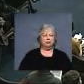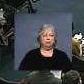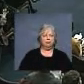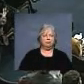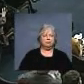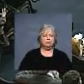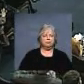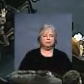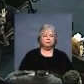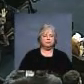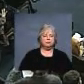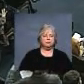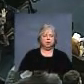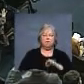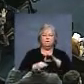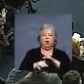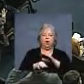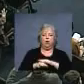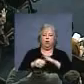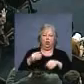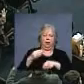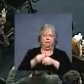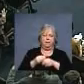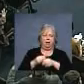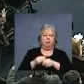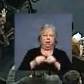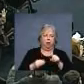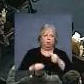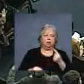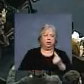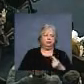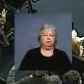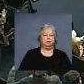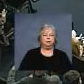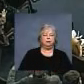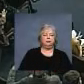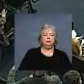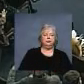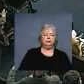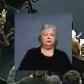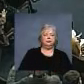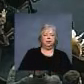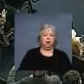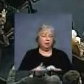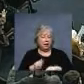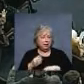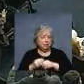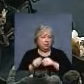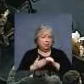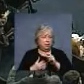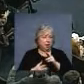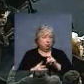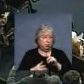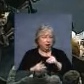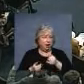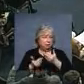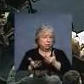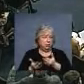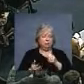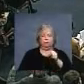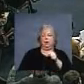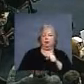You're voting on the amendment. Speak the amendment. On the amendment. And that's the amendment that was made by Brad? Yes.